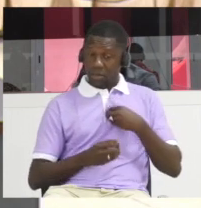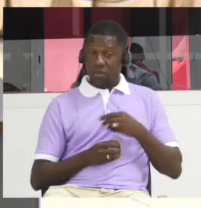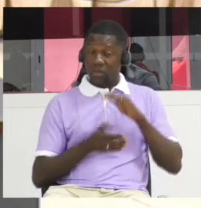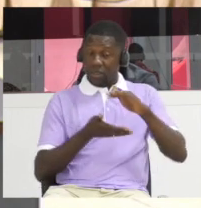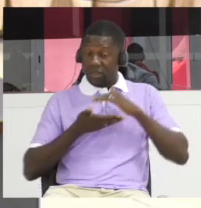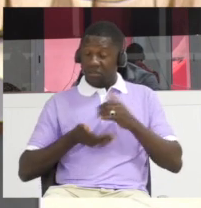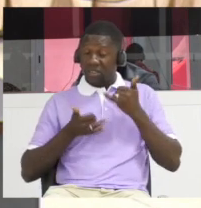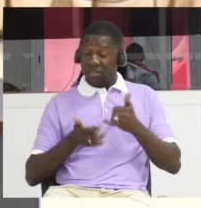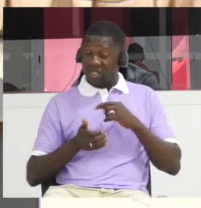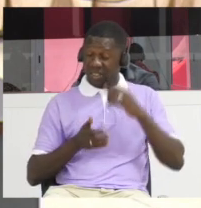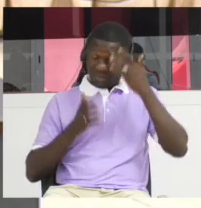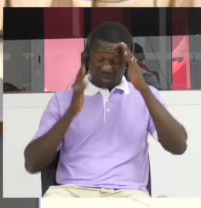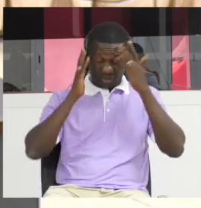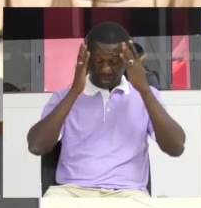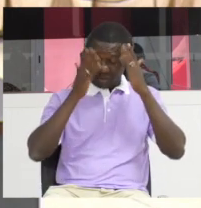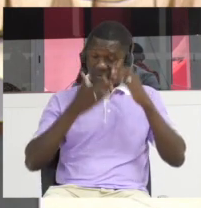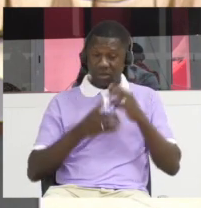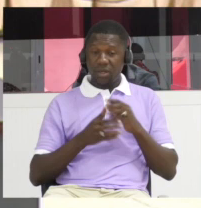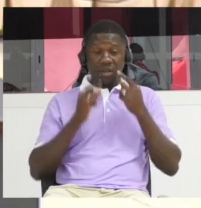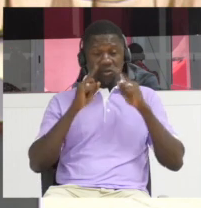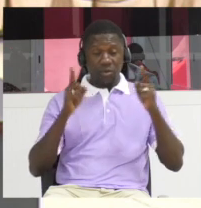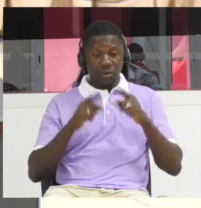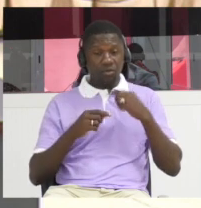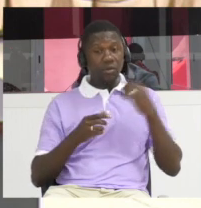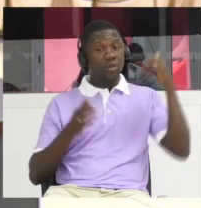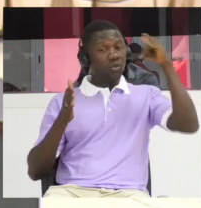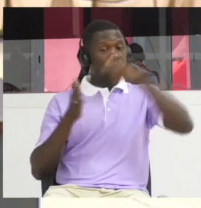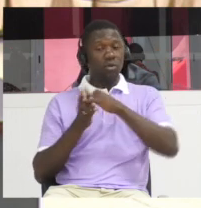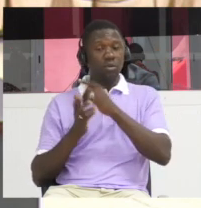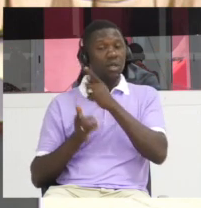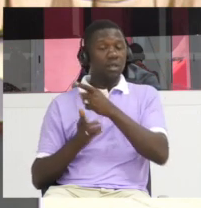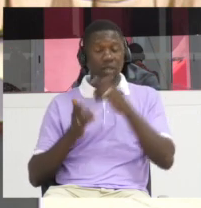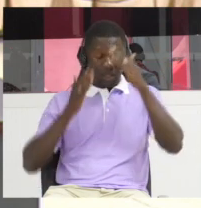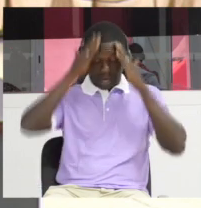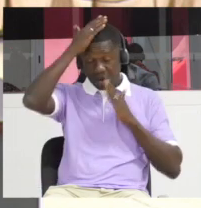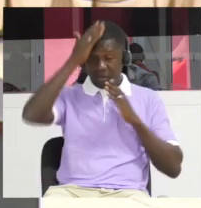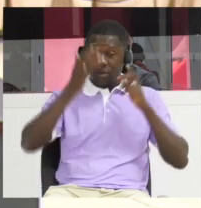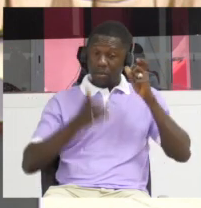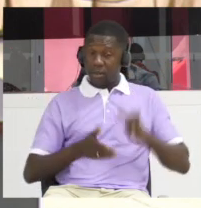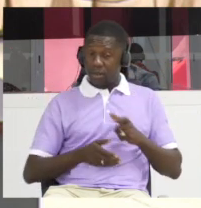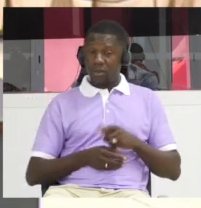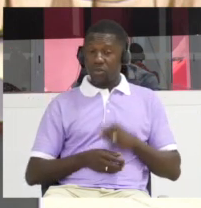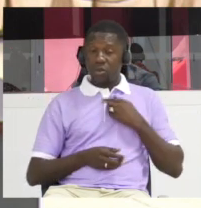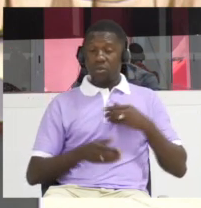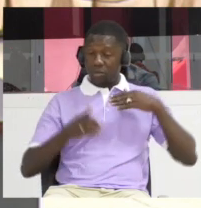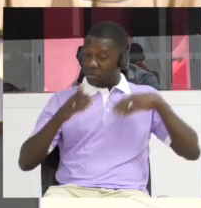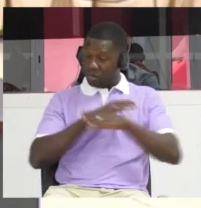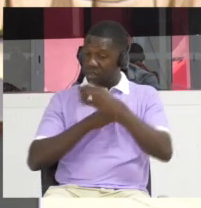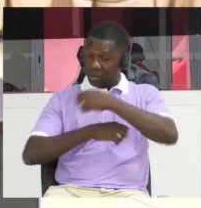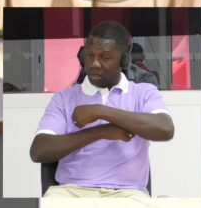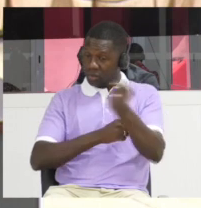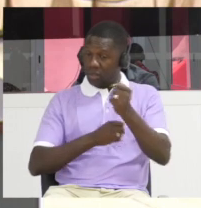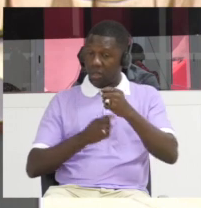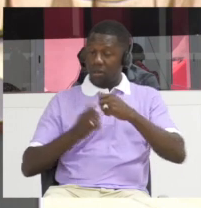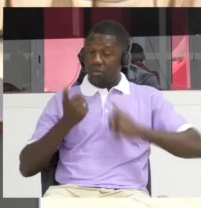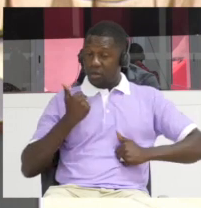disturbing information from Yindom that the army, some officers had broken into